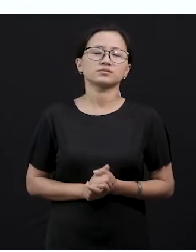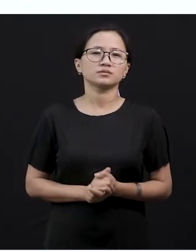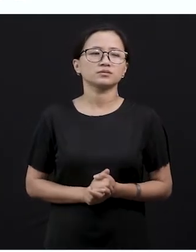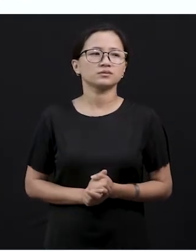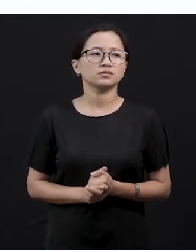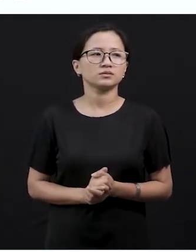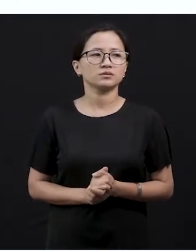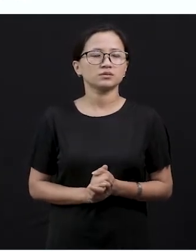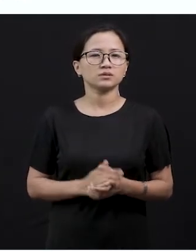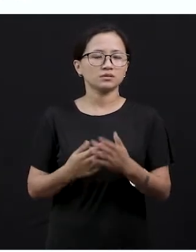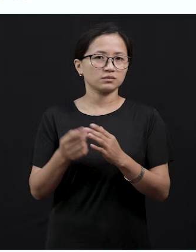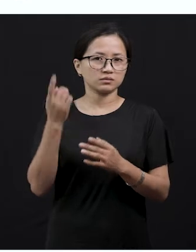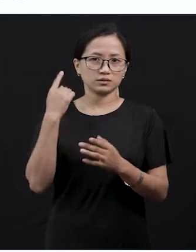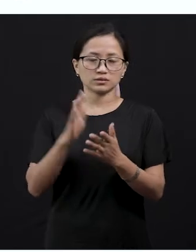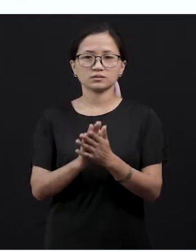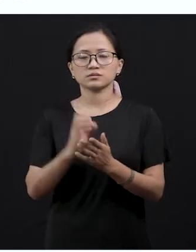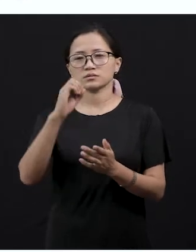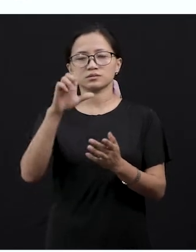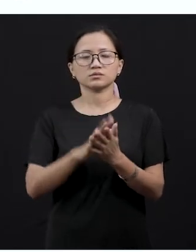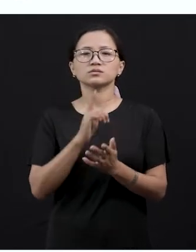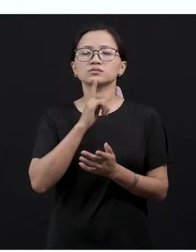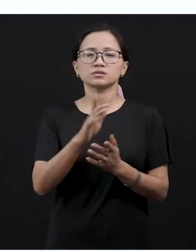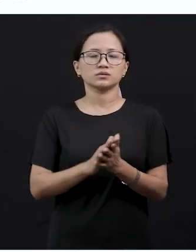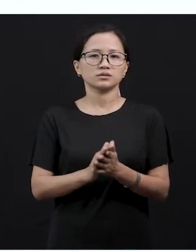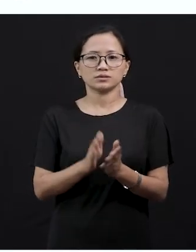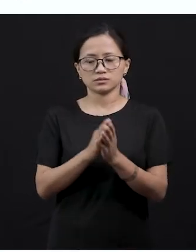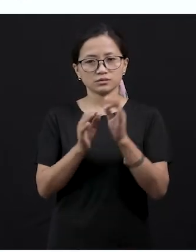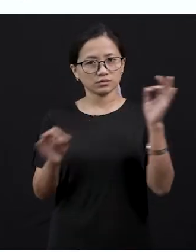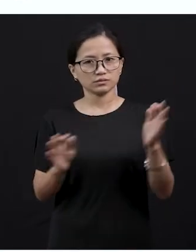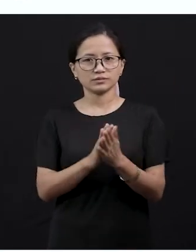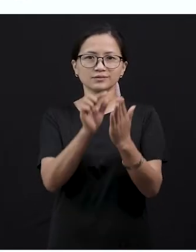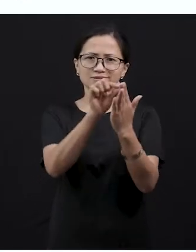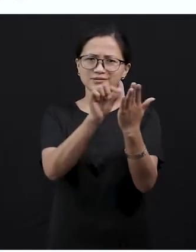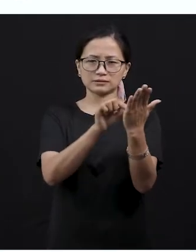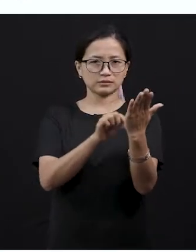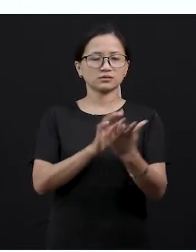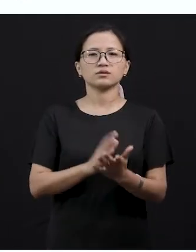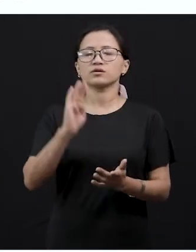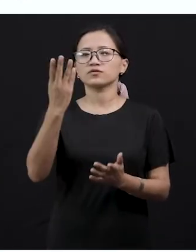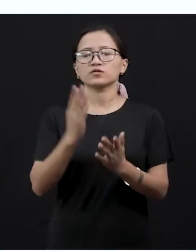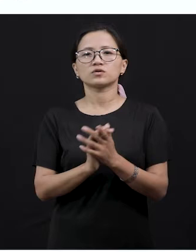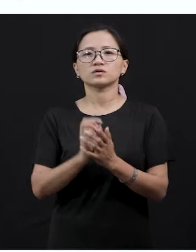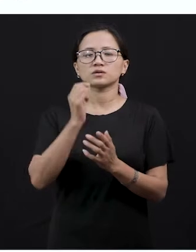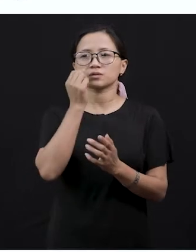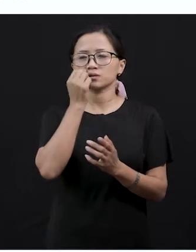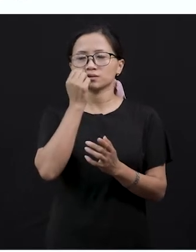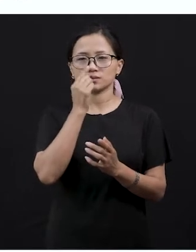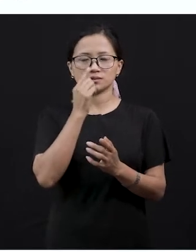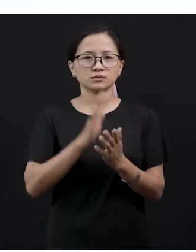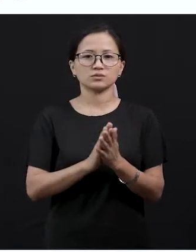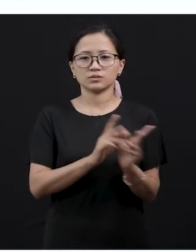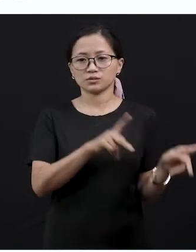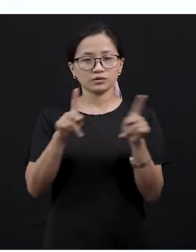now. Last class I've told you this story in detail, right? The four girls that they were preparing for